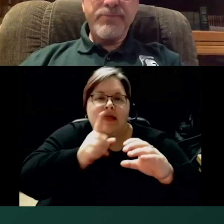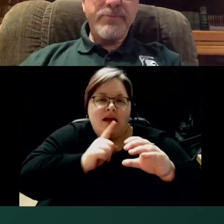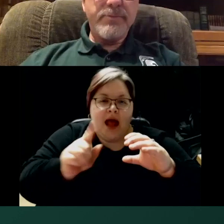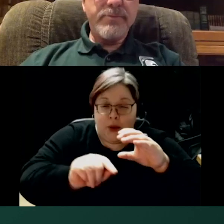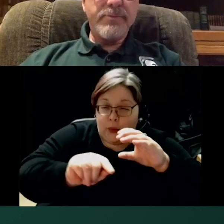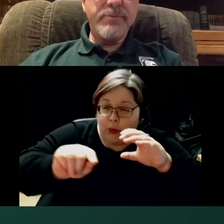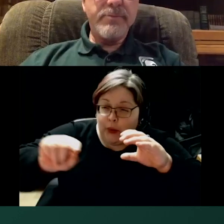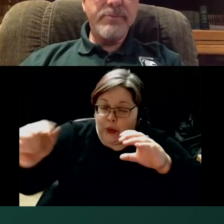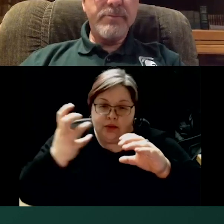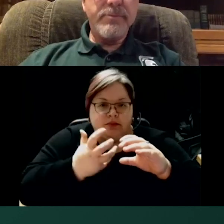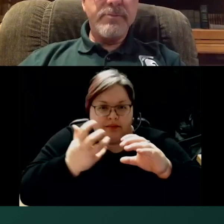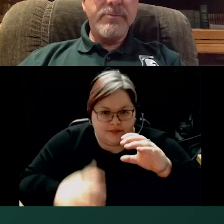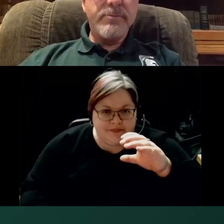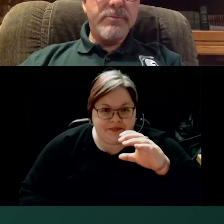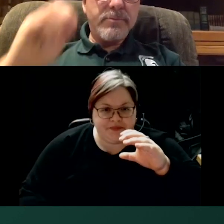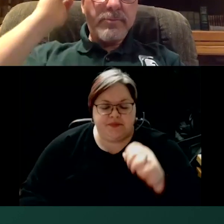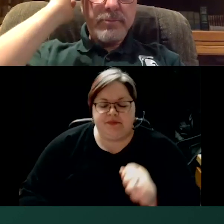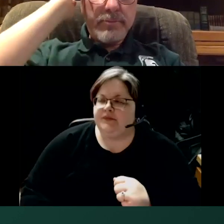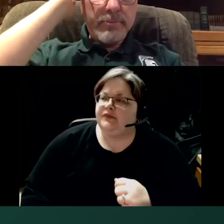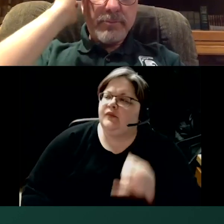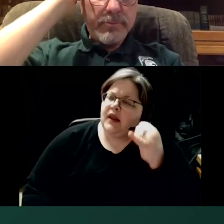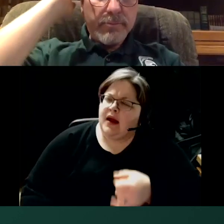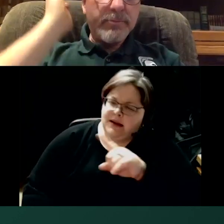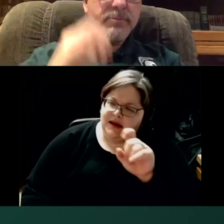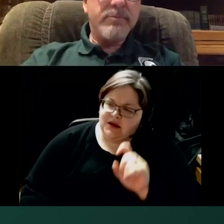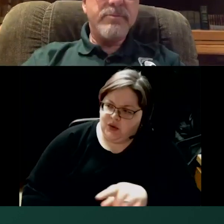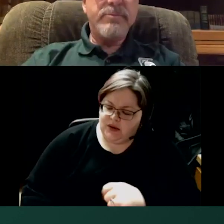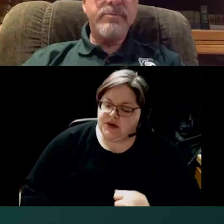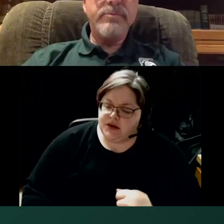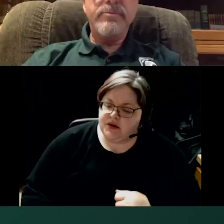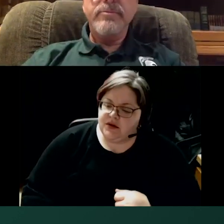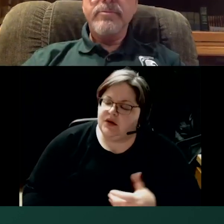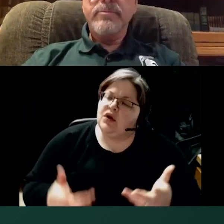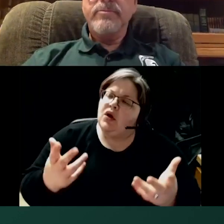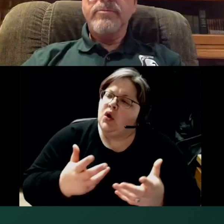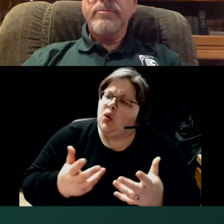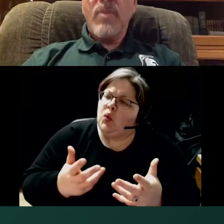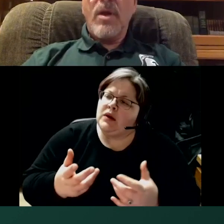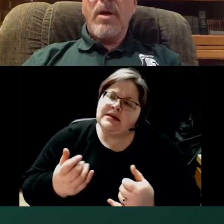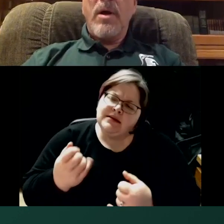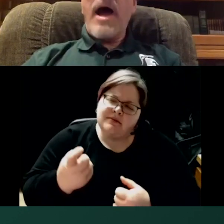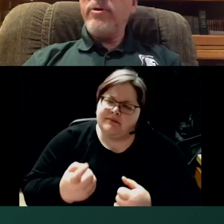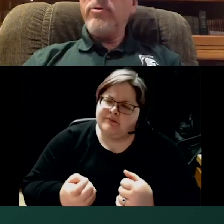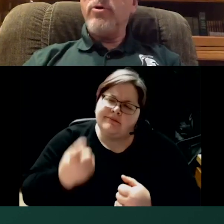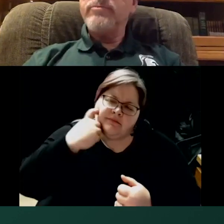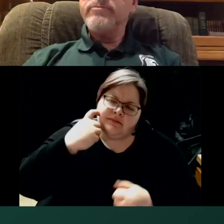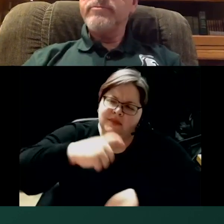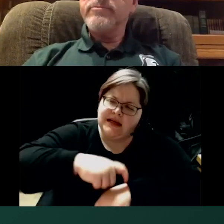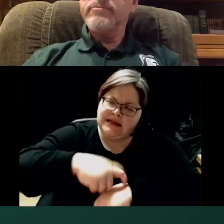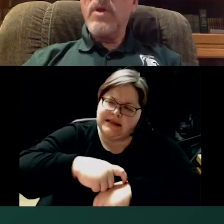Okay, and I guess one last question for now. When is the next time the Leonids will produce a storm? I don't